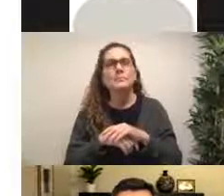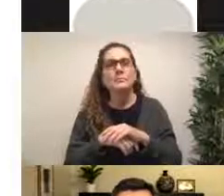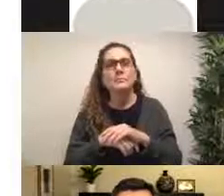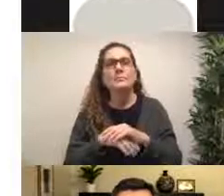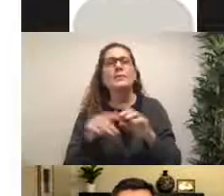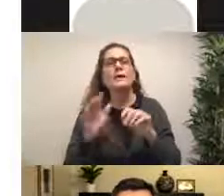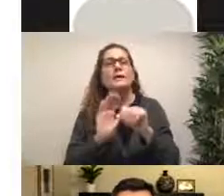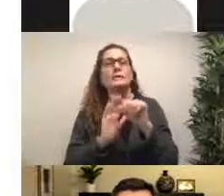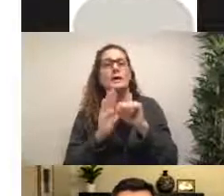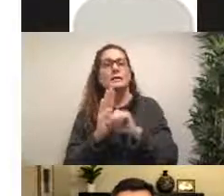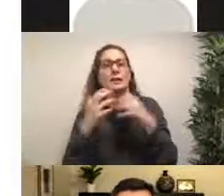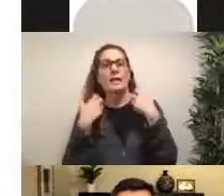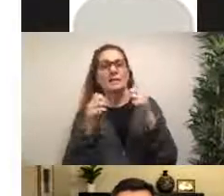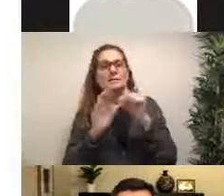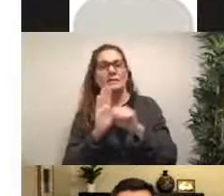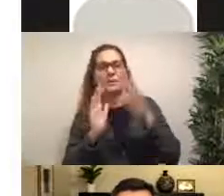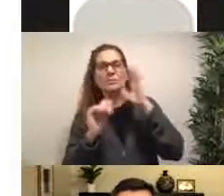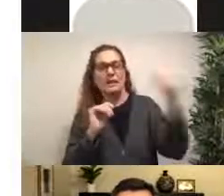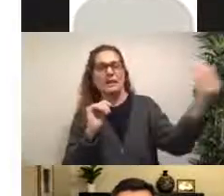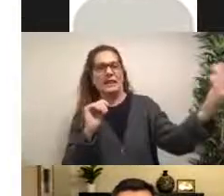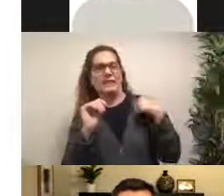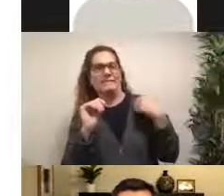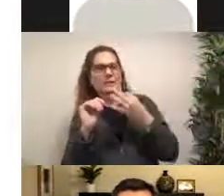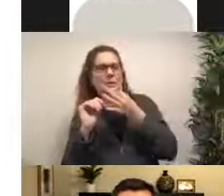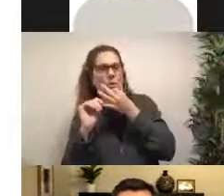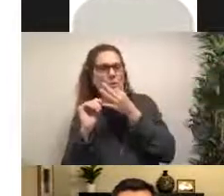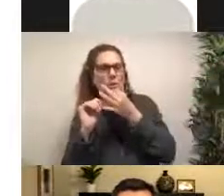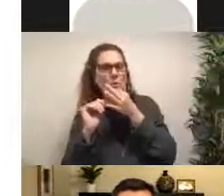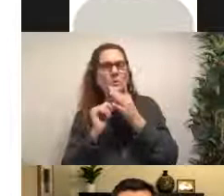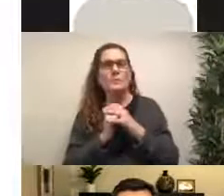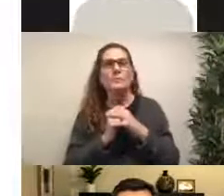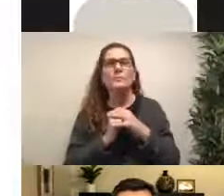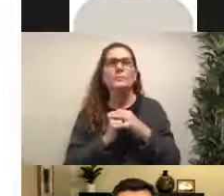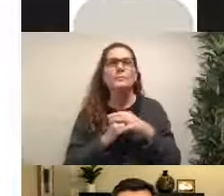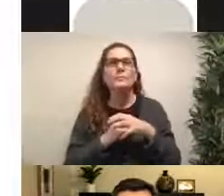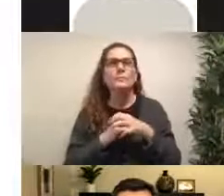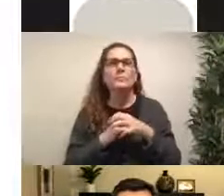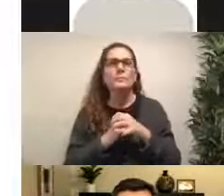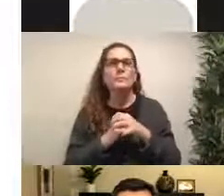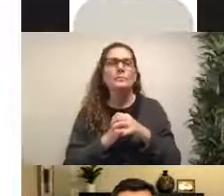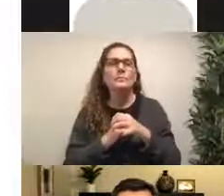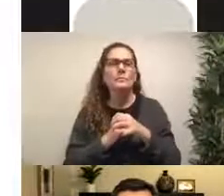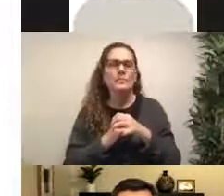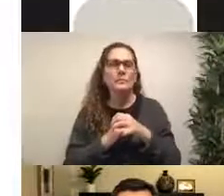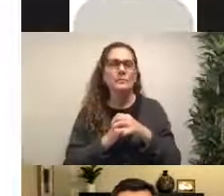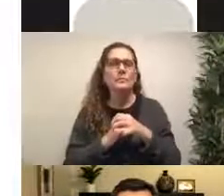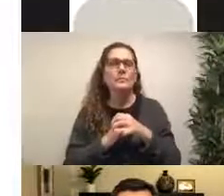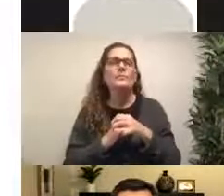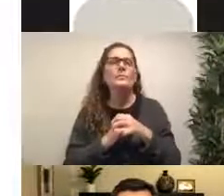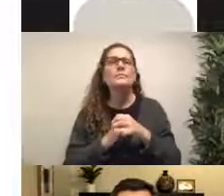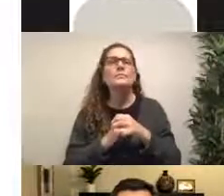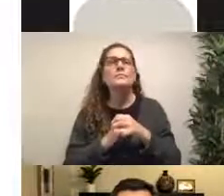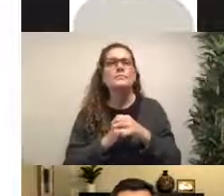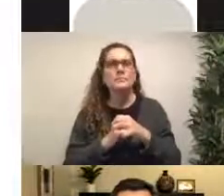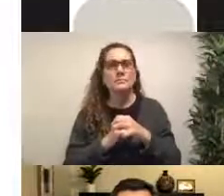with the rise in testing, in the testing we are seeing. And it's not surprising, I guess, following holiday gatherings,